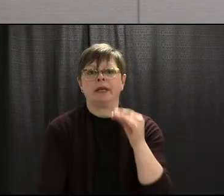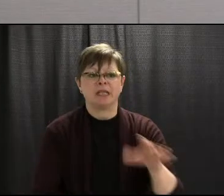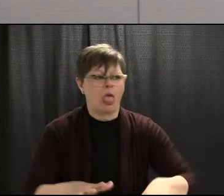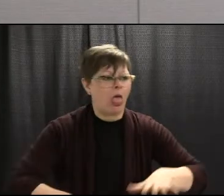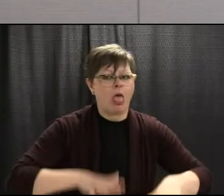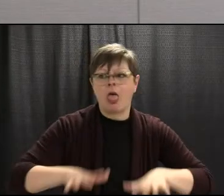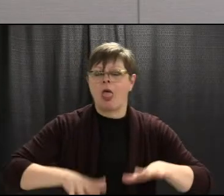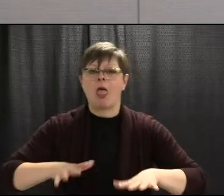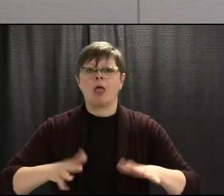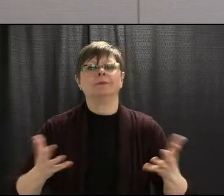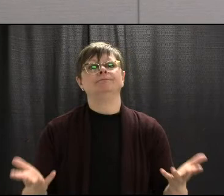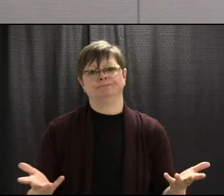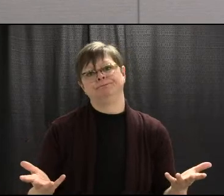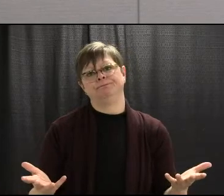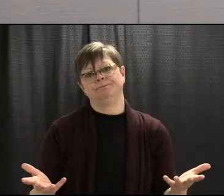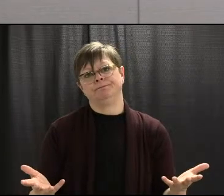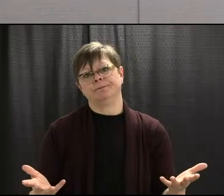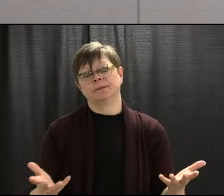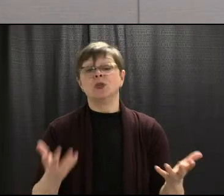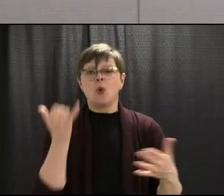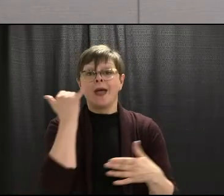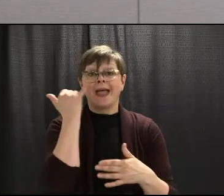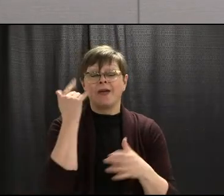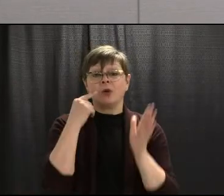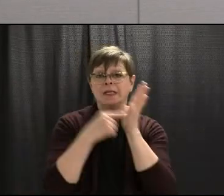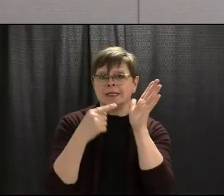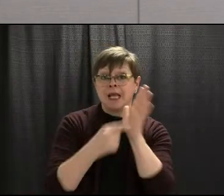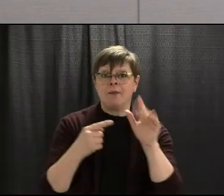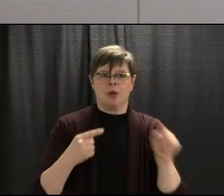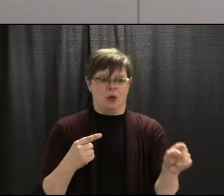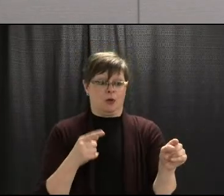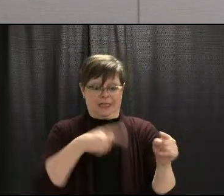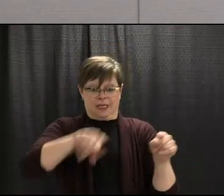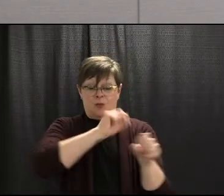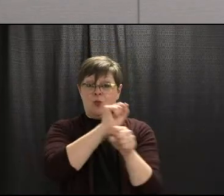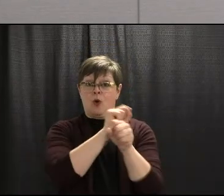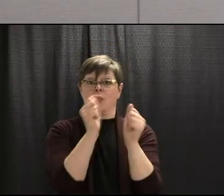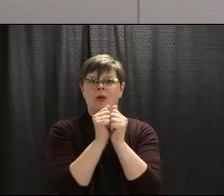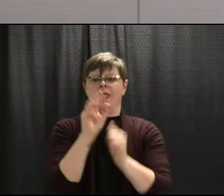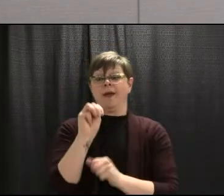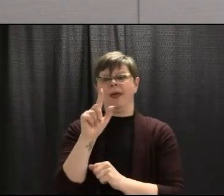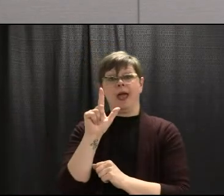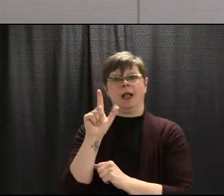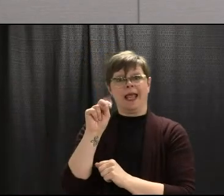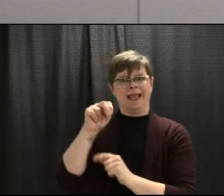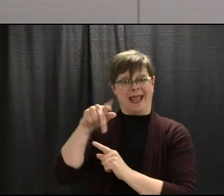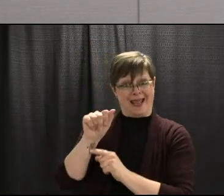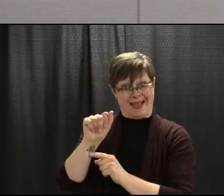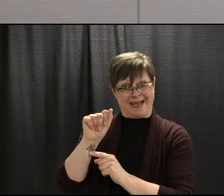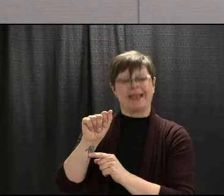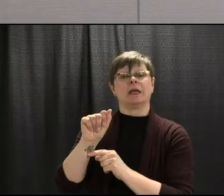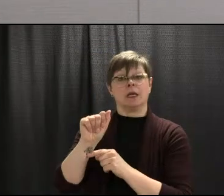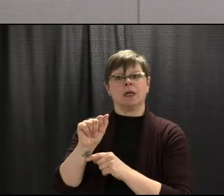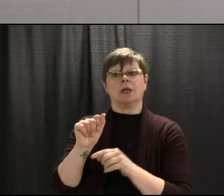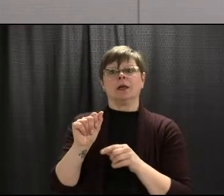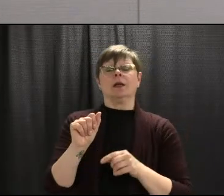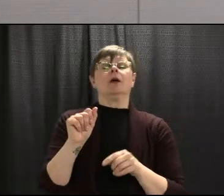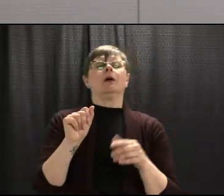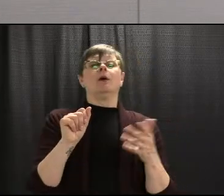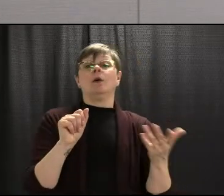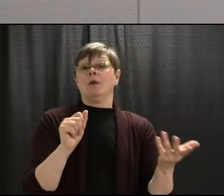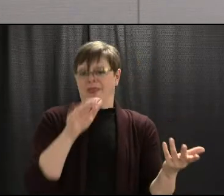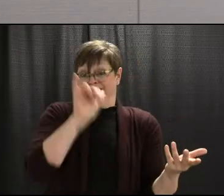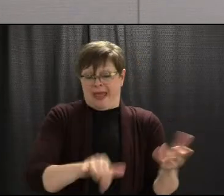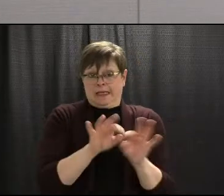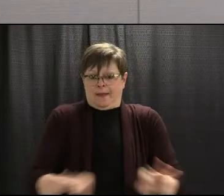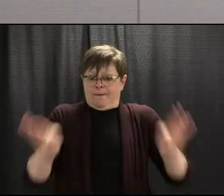that's through, working with, collaboratively with the NLMA or through Patient Connect, that's the metric, that's